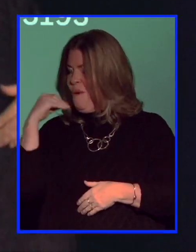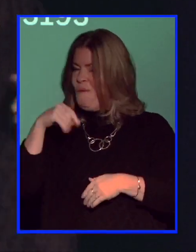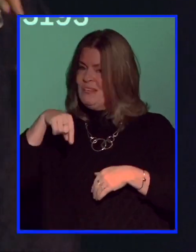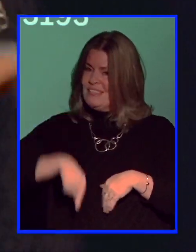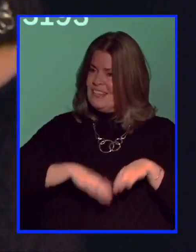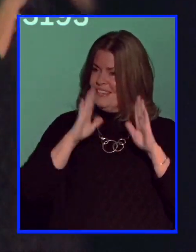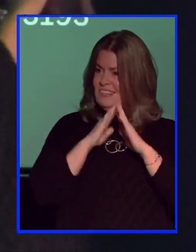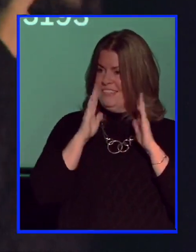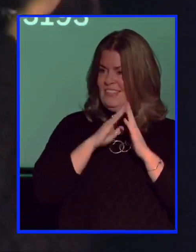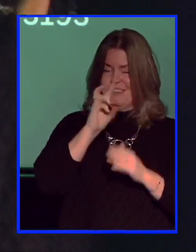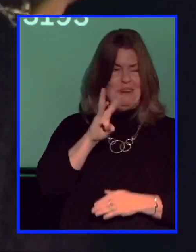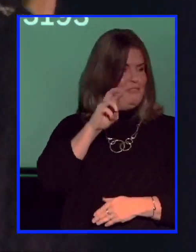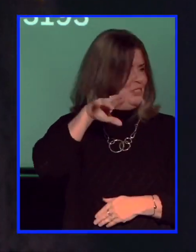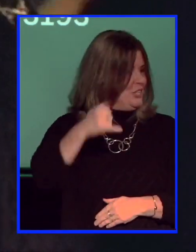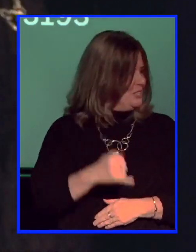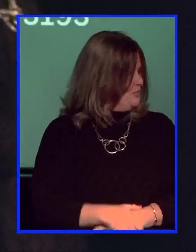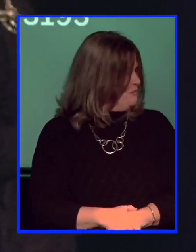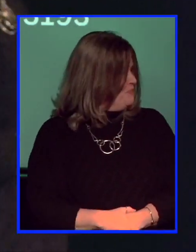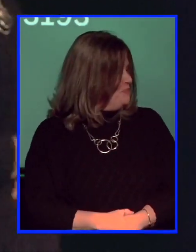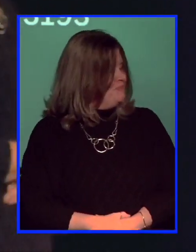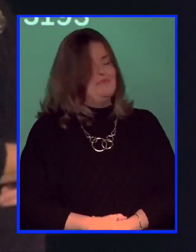Junction.